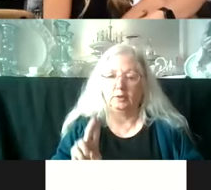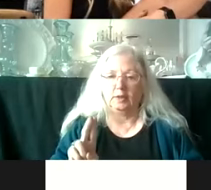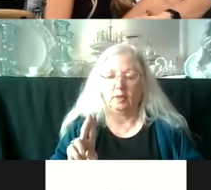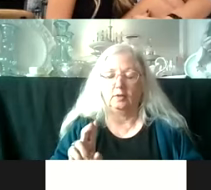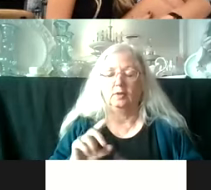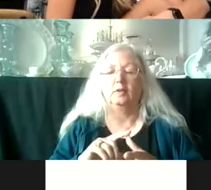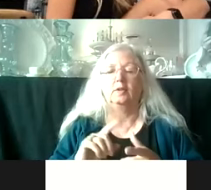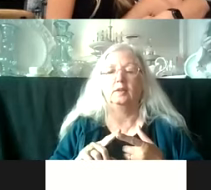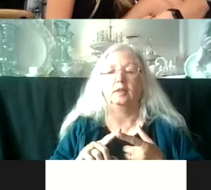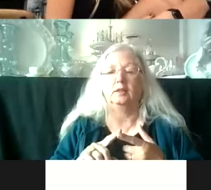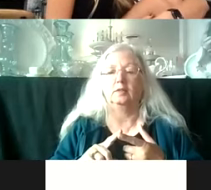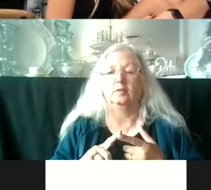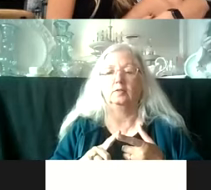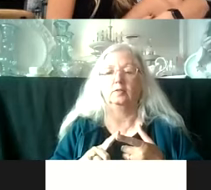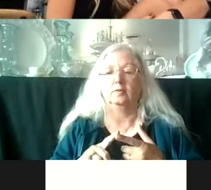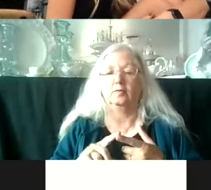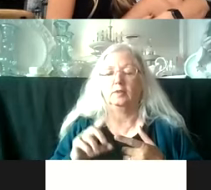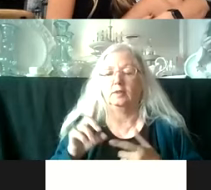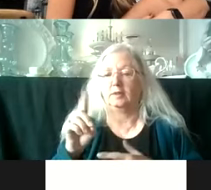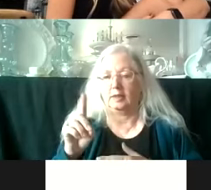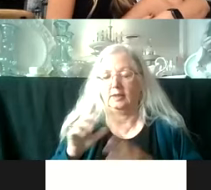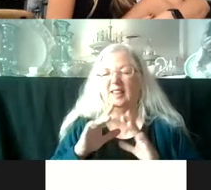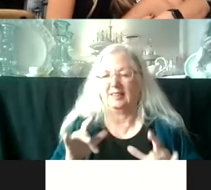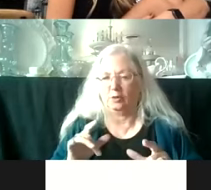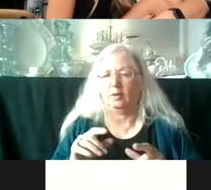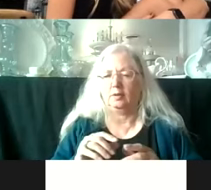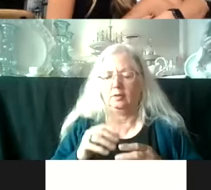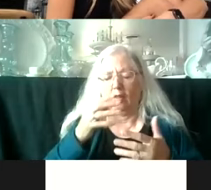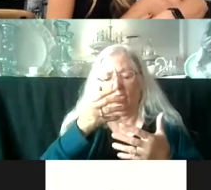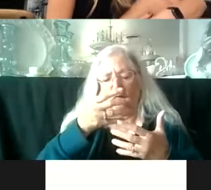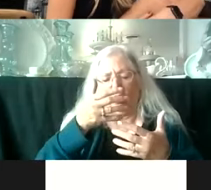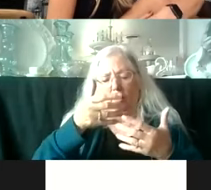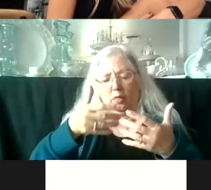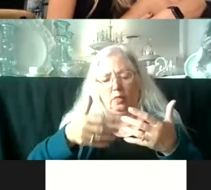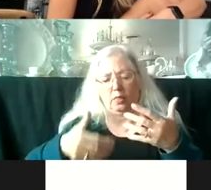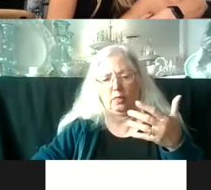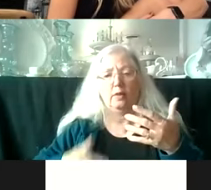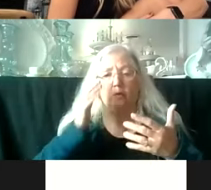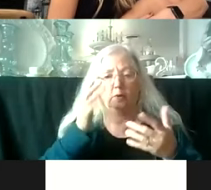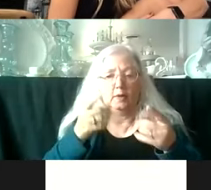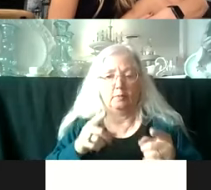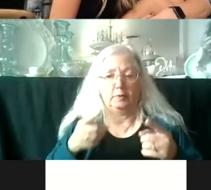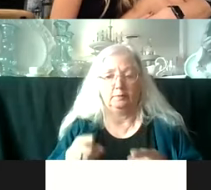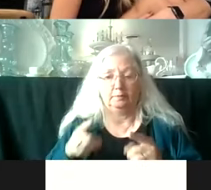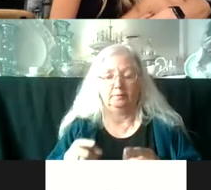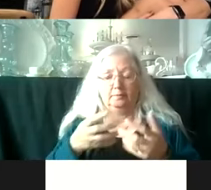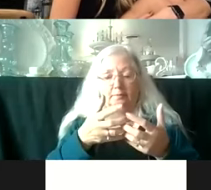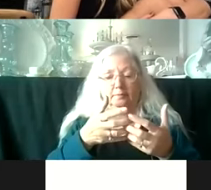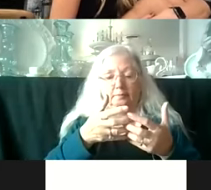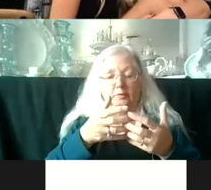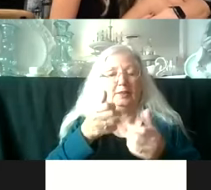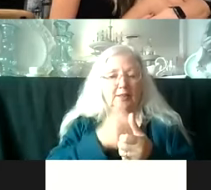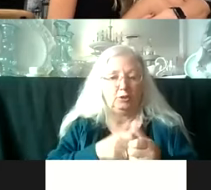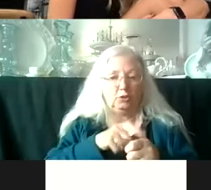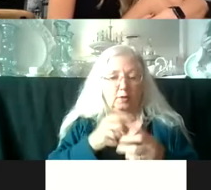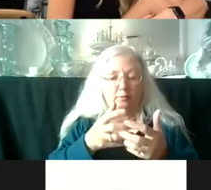then an adenine, and so on and so forth, down the line it would go, right? So the first